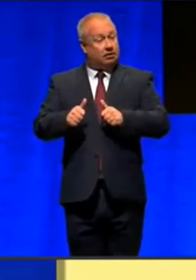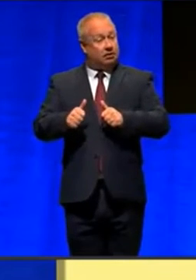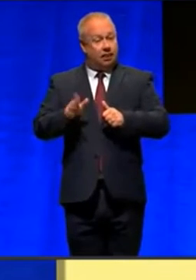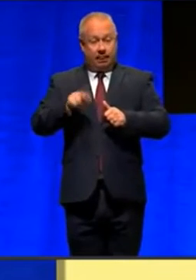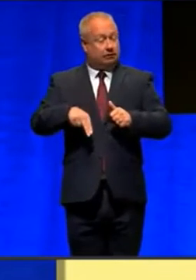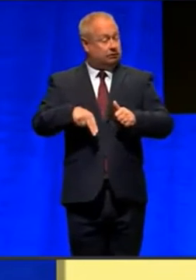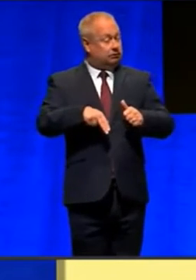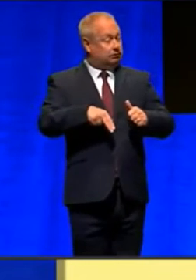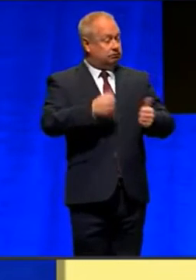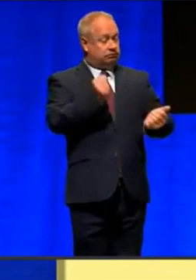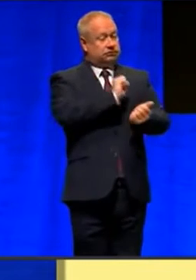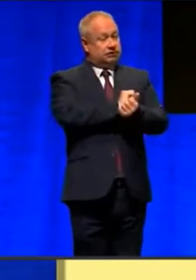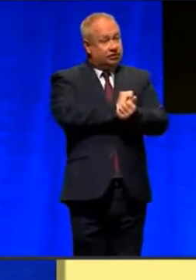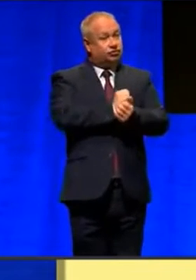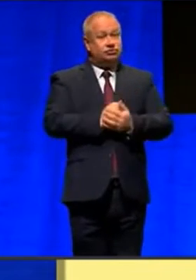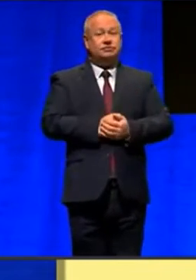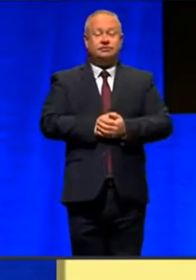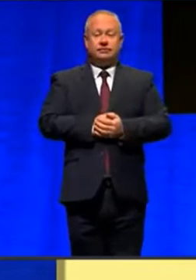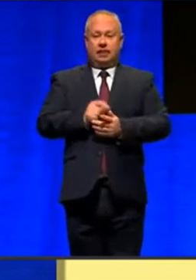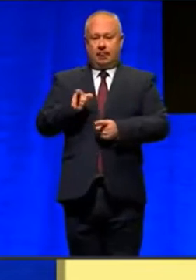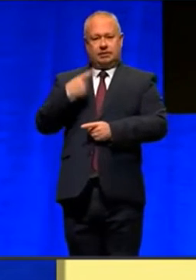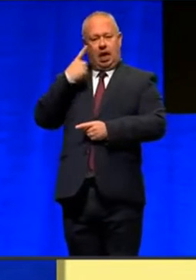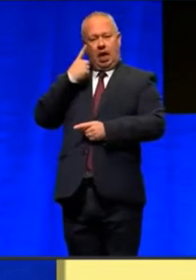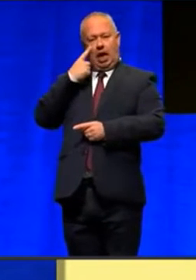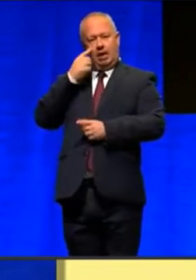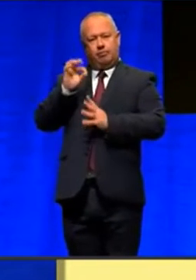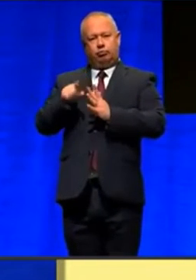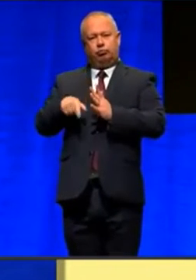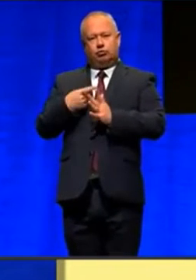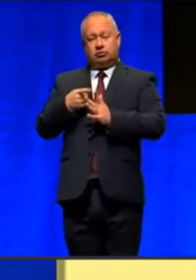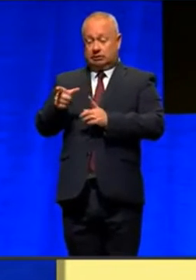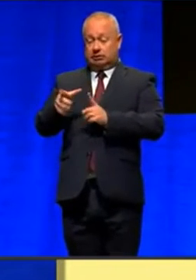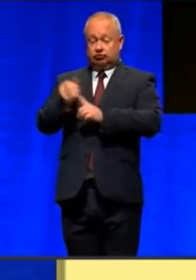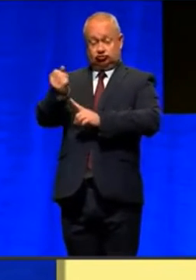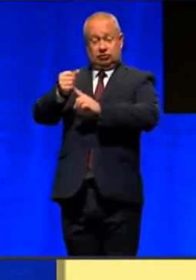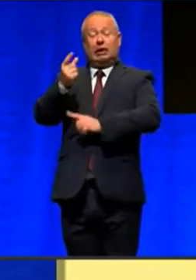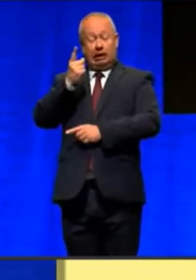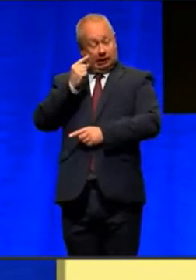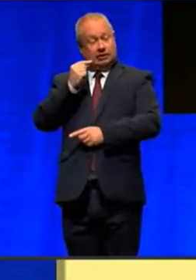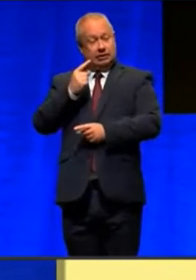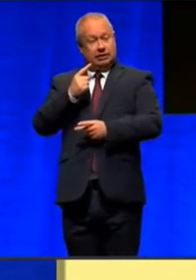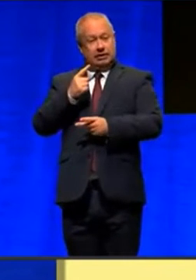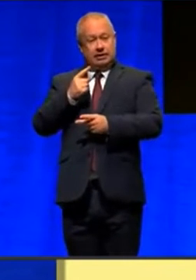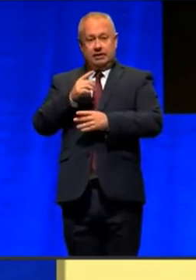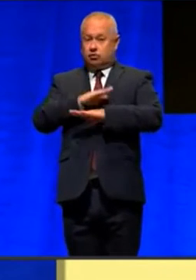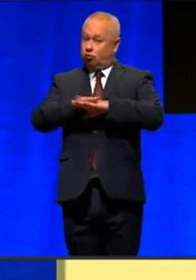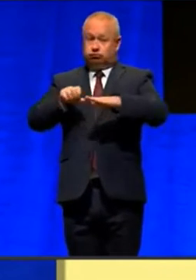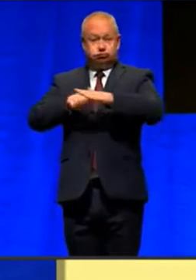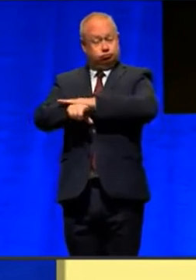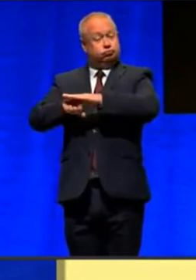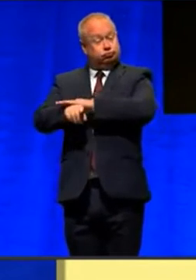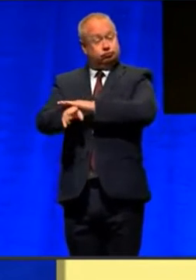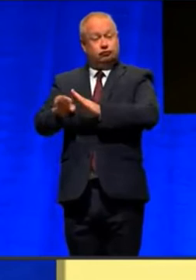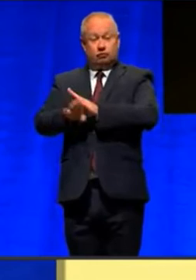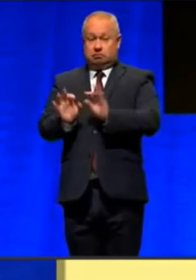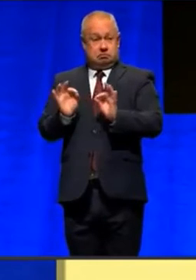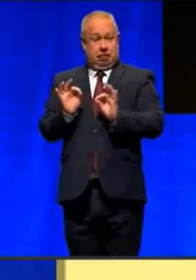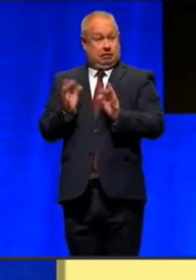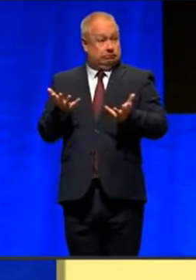detention. Evidence from this pilot suggests these outcomes were achievable without people absconding from the immigration system